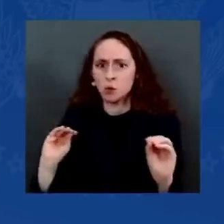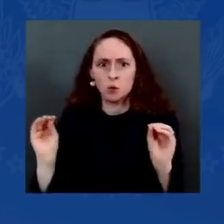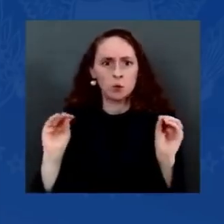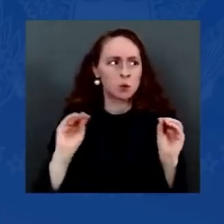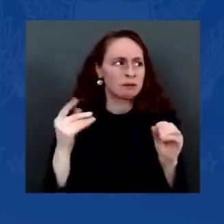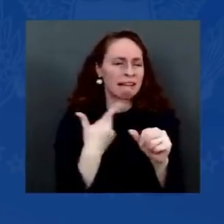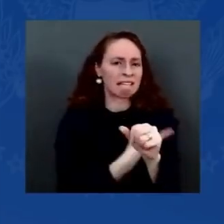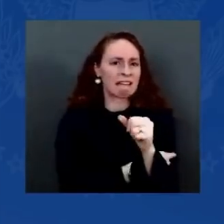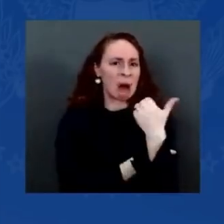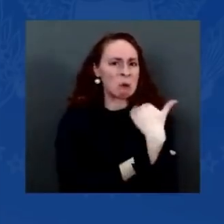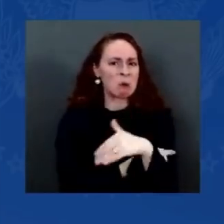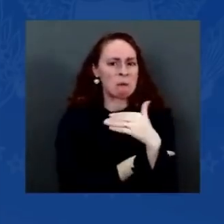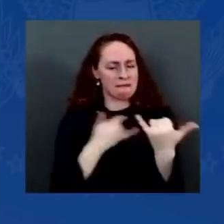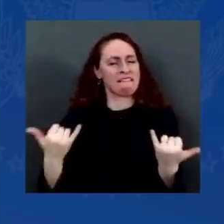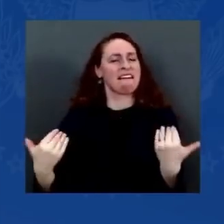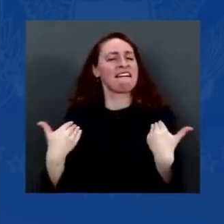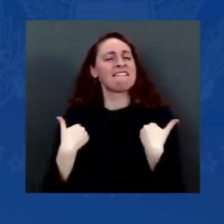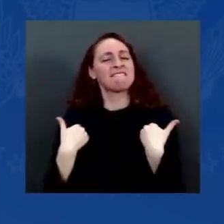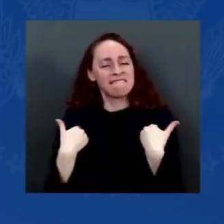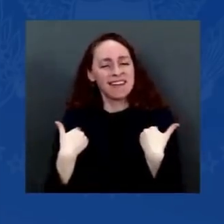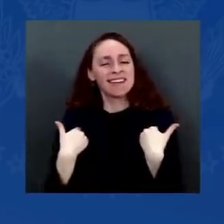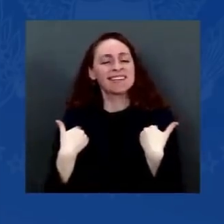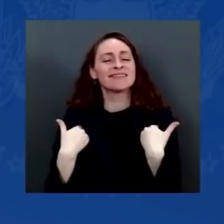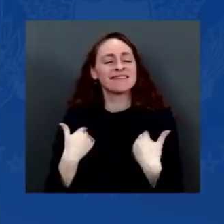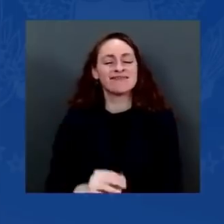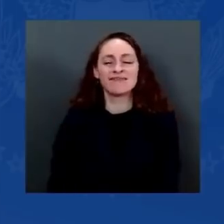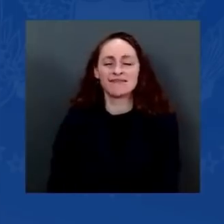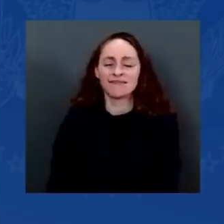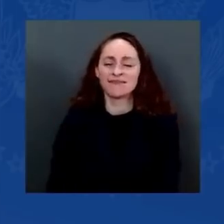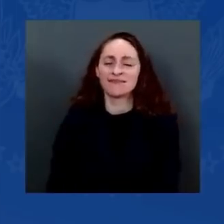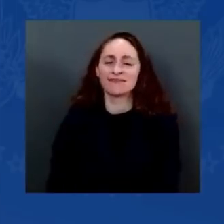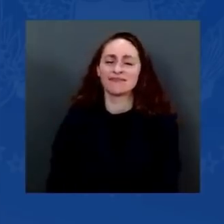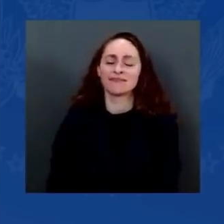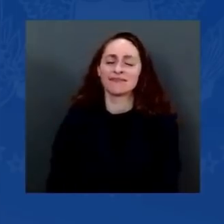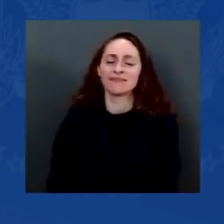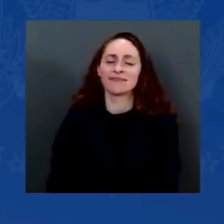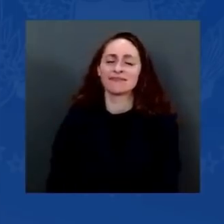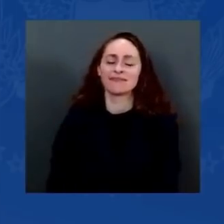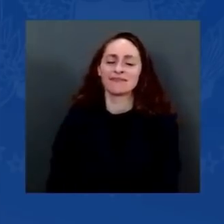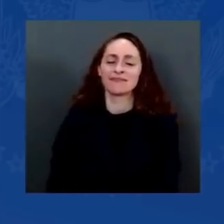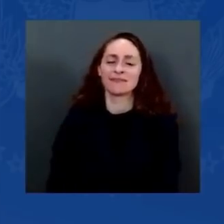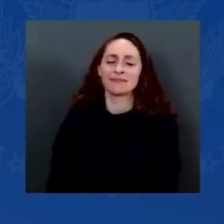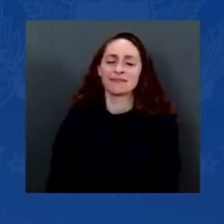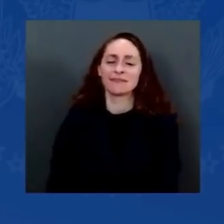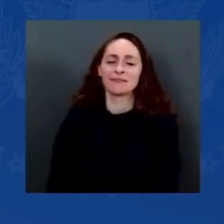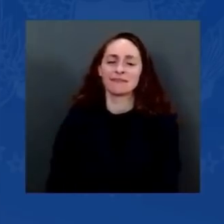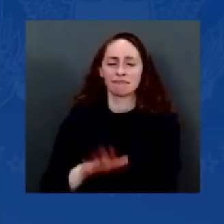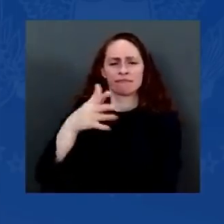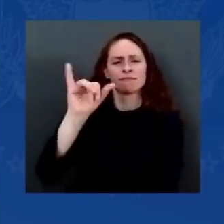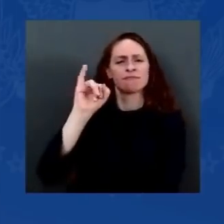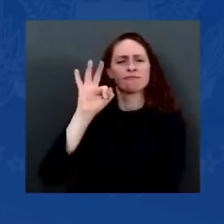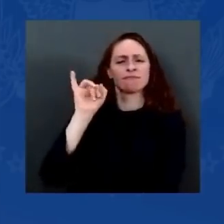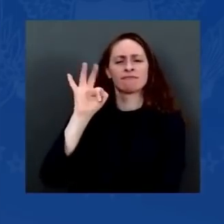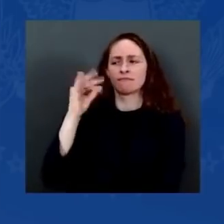case of COVID-19 for fully vaccinated and boosted person will most likely mean no symptoms or mild ones similar